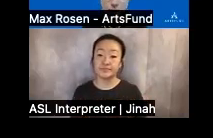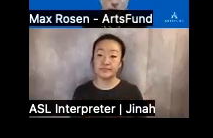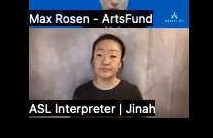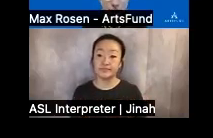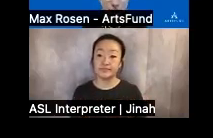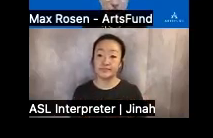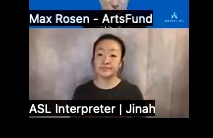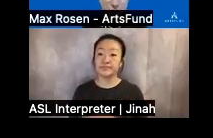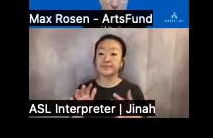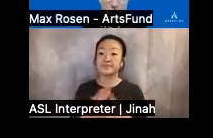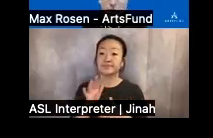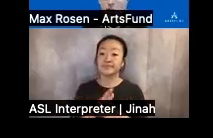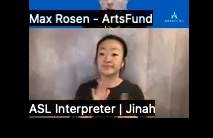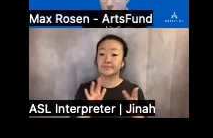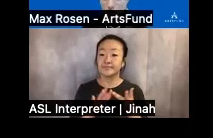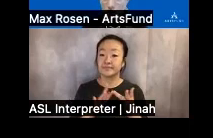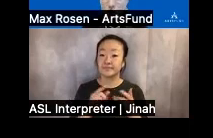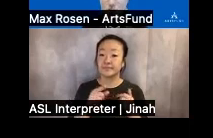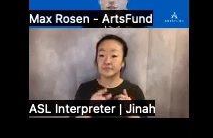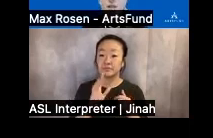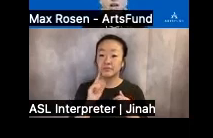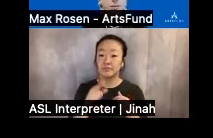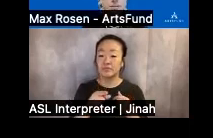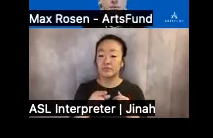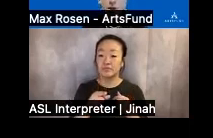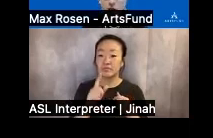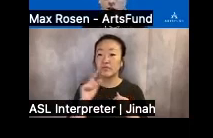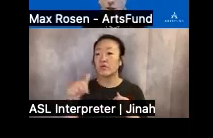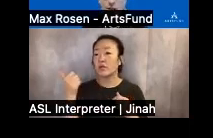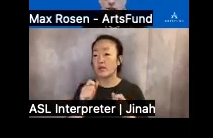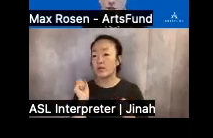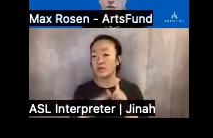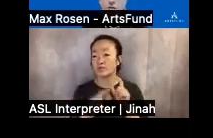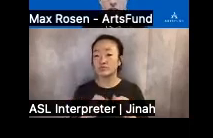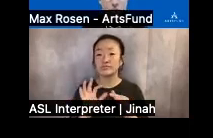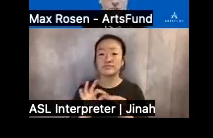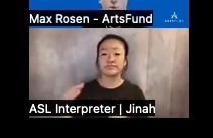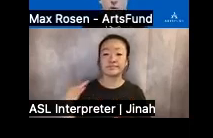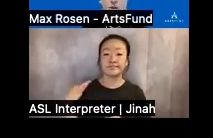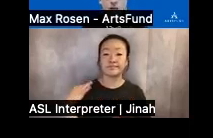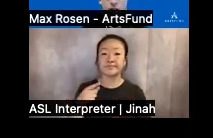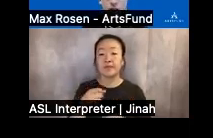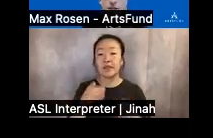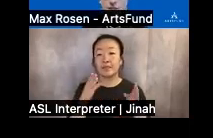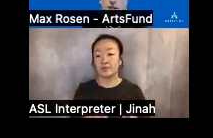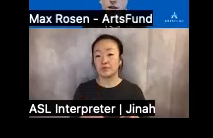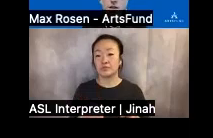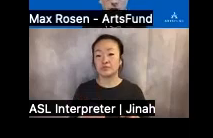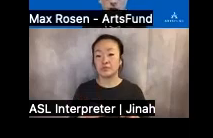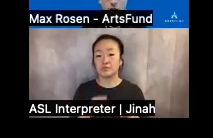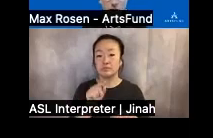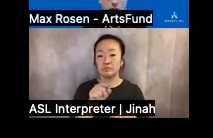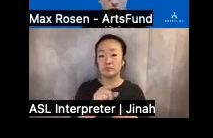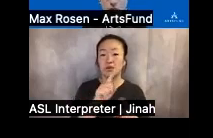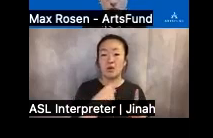The primary contact will be contacted for all other questions regarding your application. This person will only be contacted